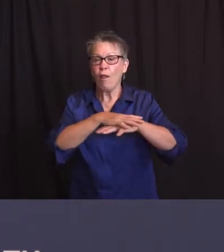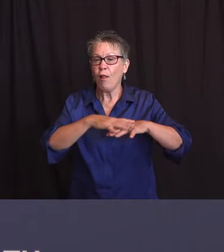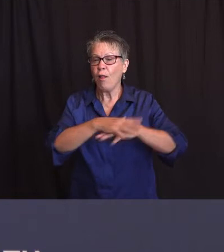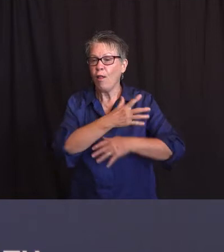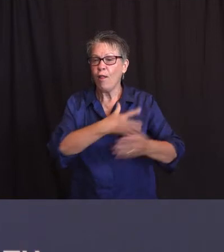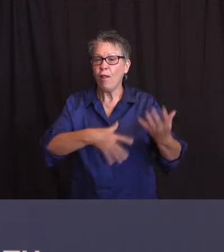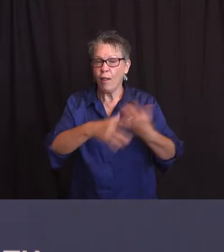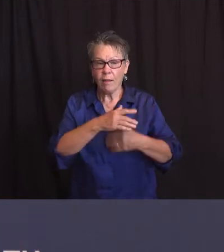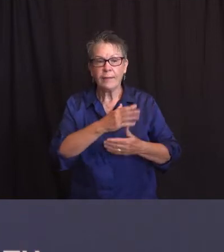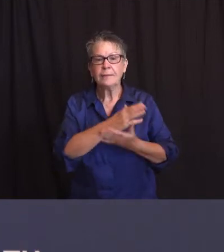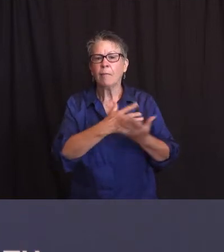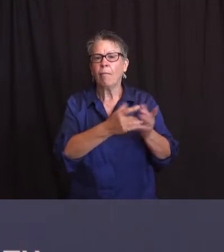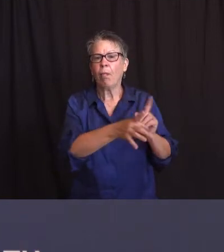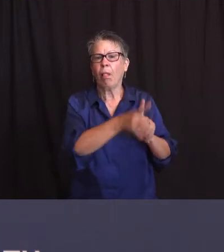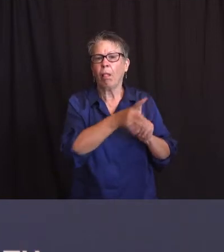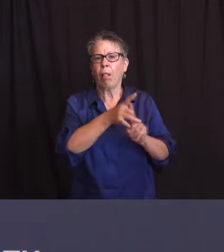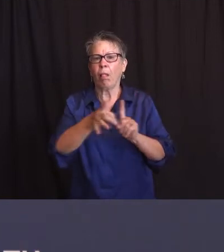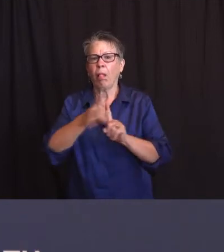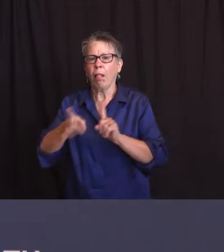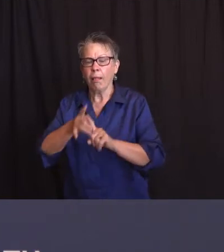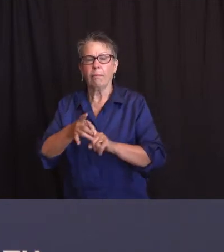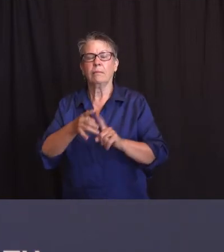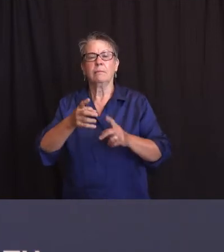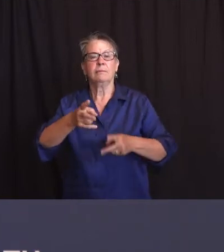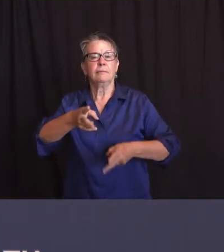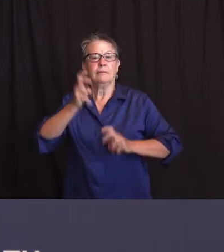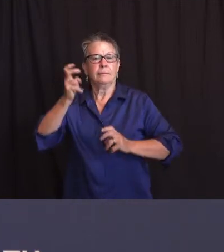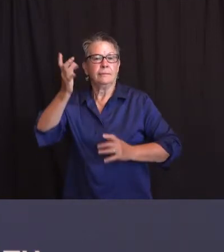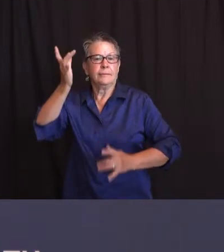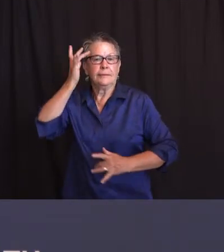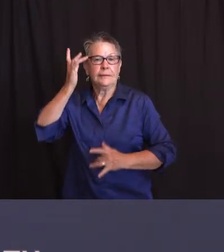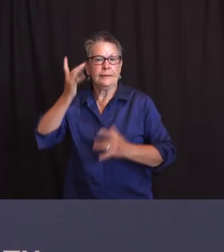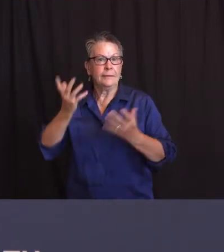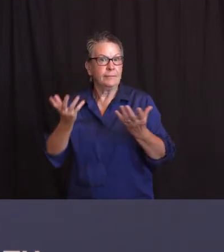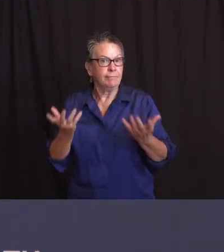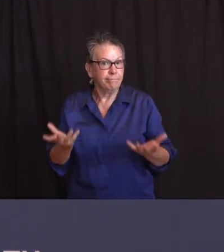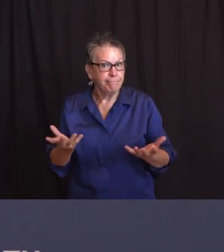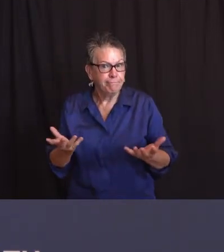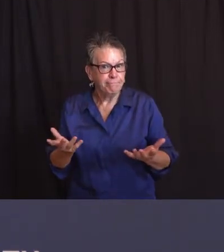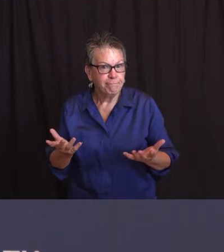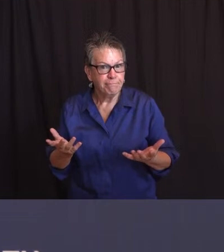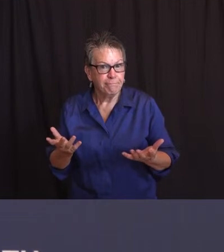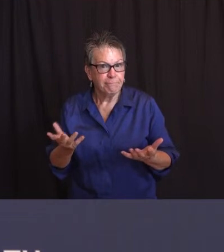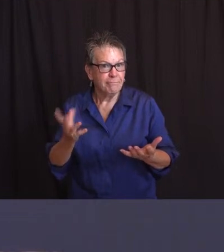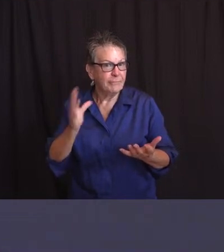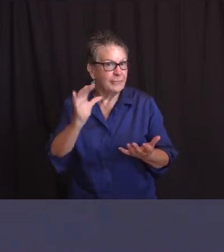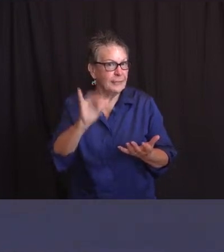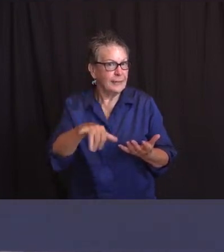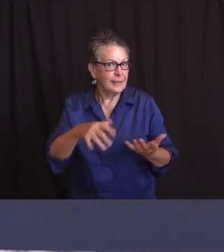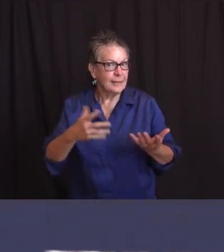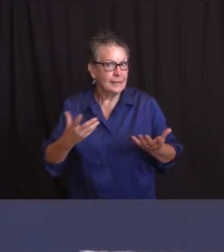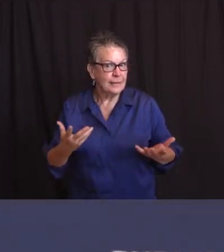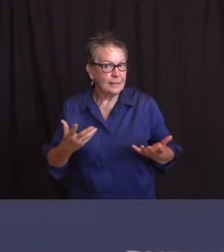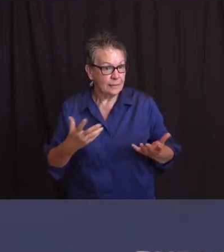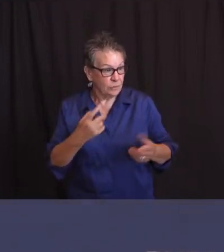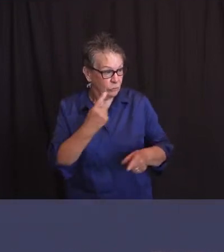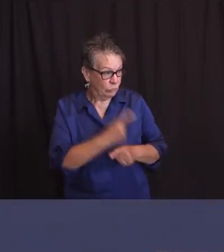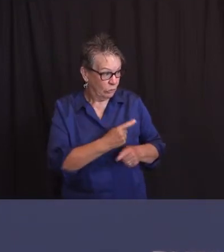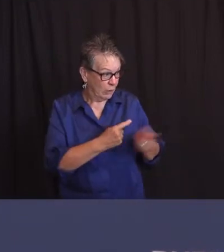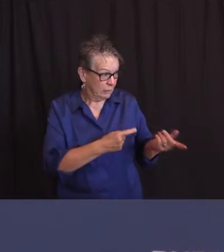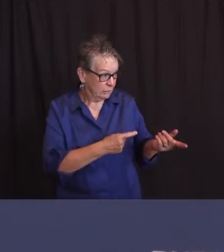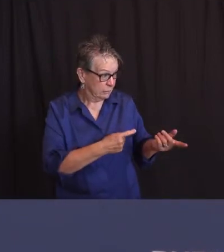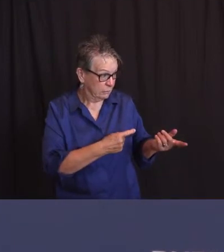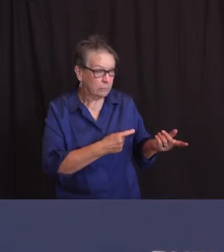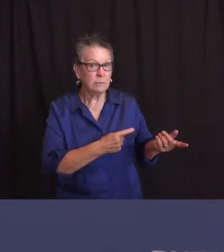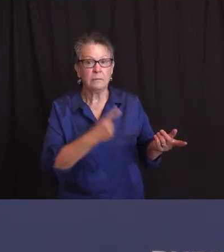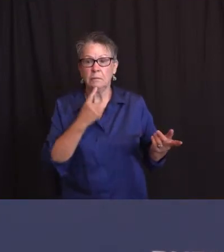they were on a regular rotation, not because they had symptoms. Are you generally okay with that? Yeah, I think we have to own the fact